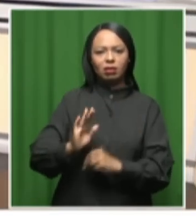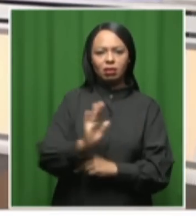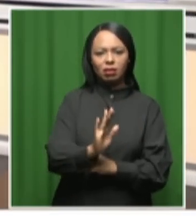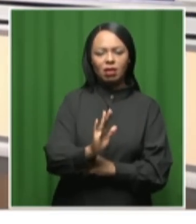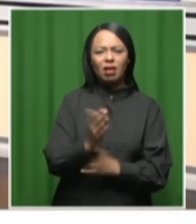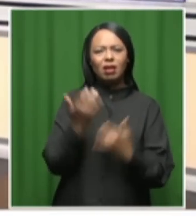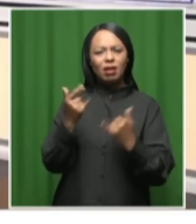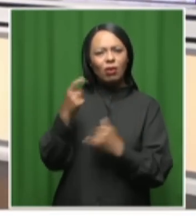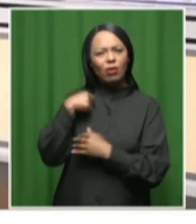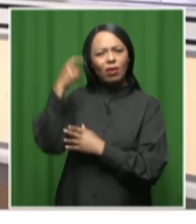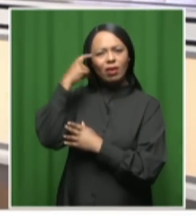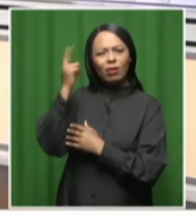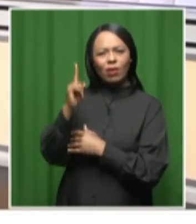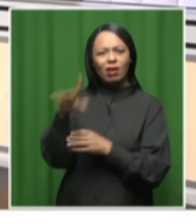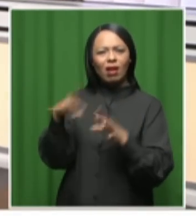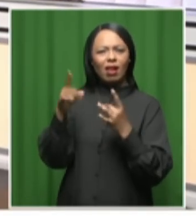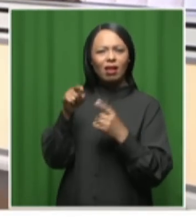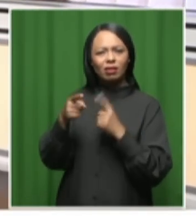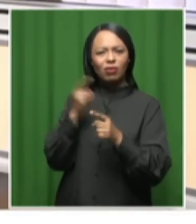merits of this case?